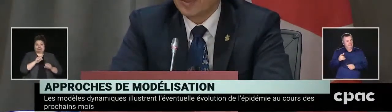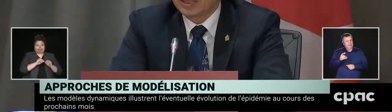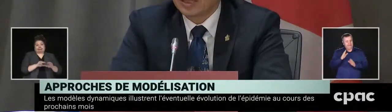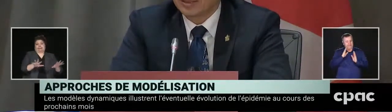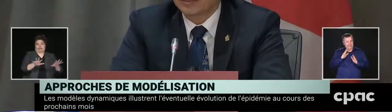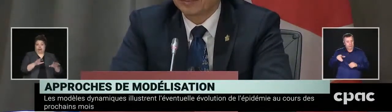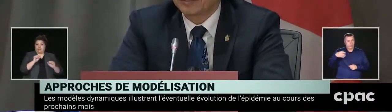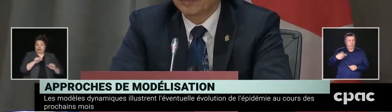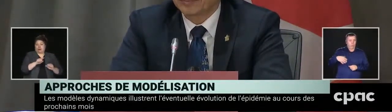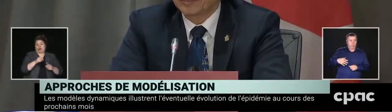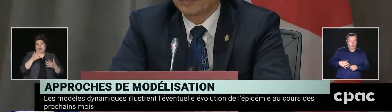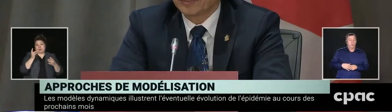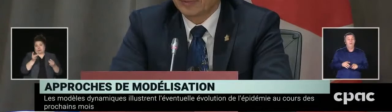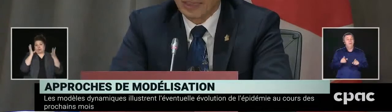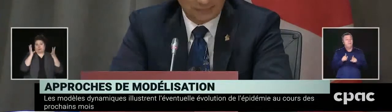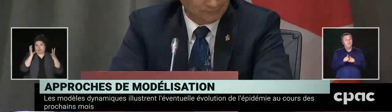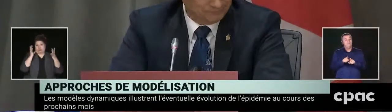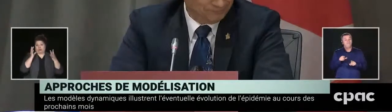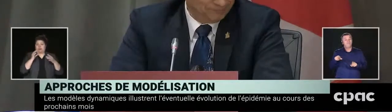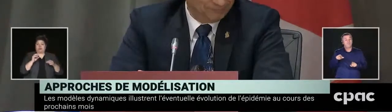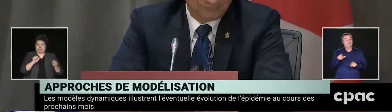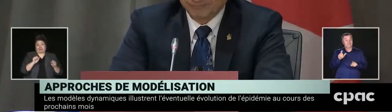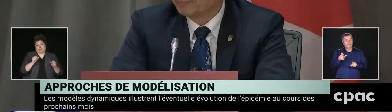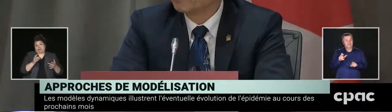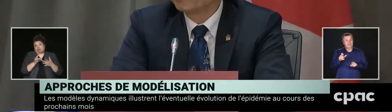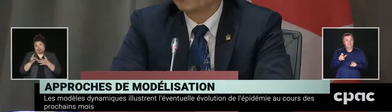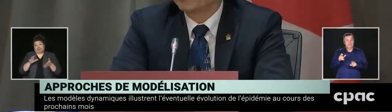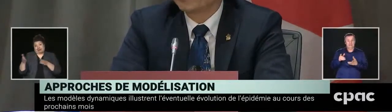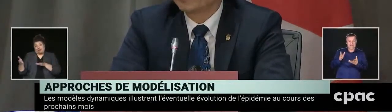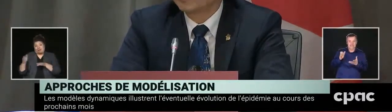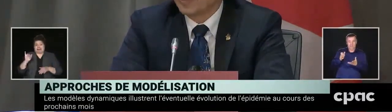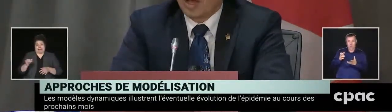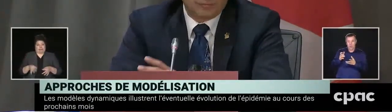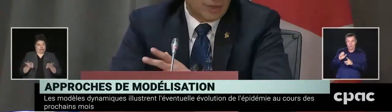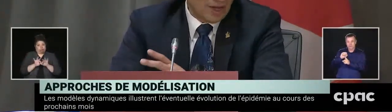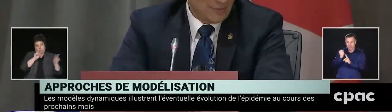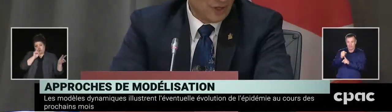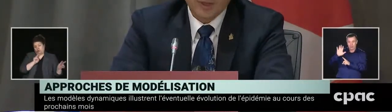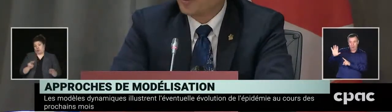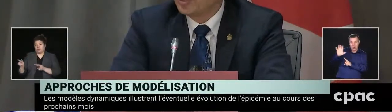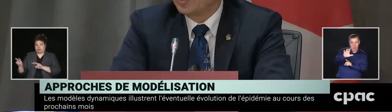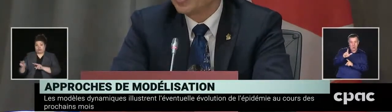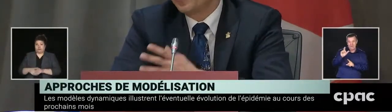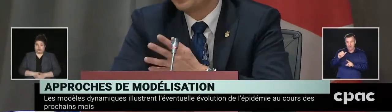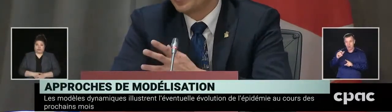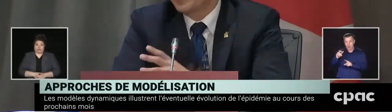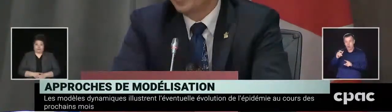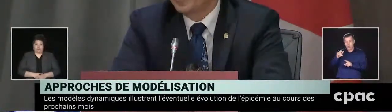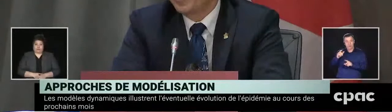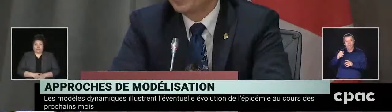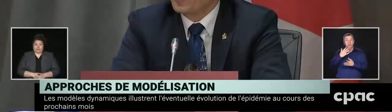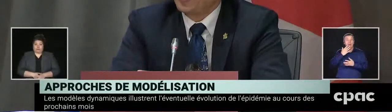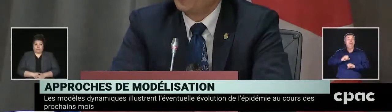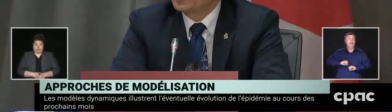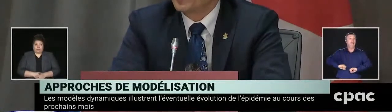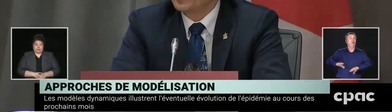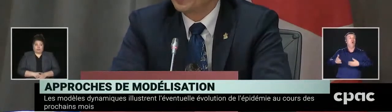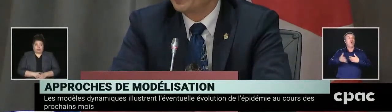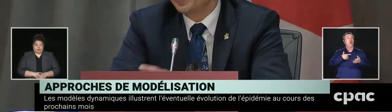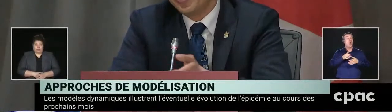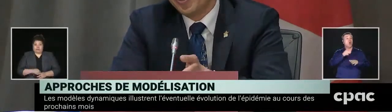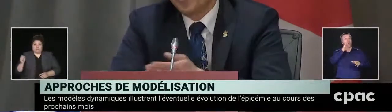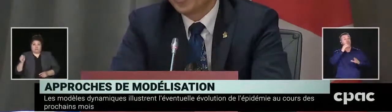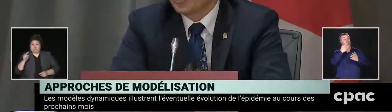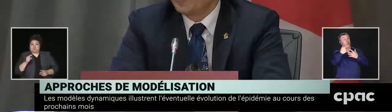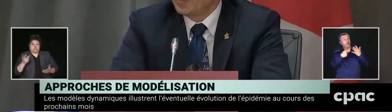of the key aspects. I'm not going to put a summer, and the thing is, depending on which part